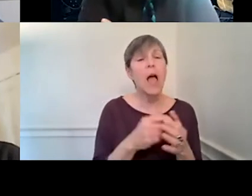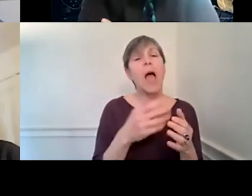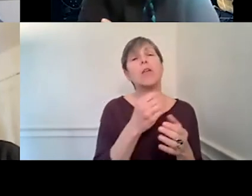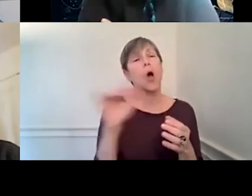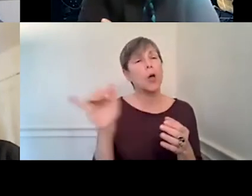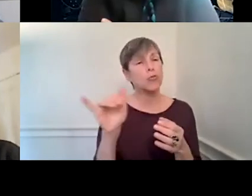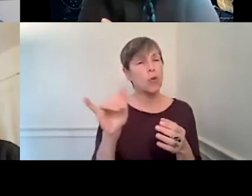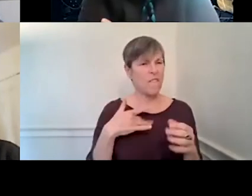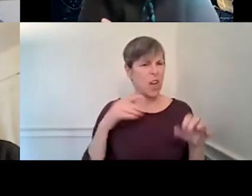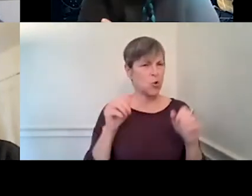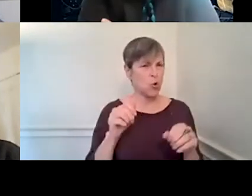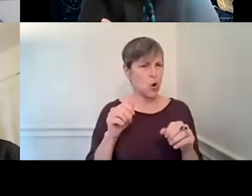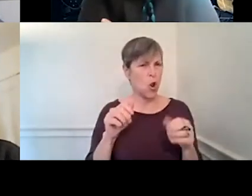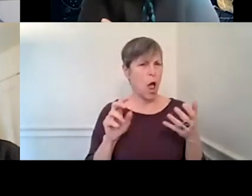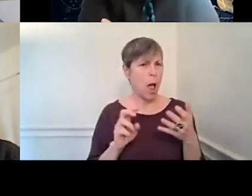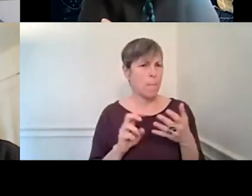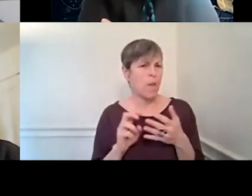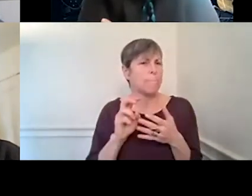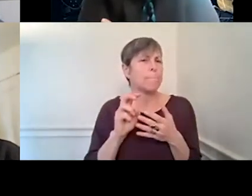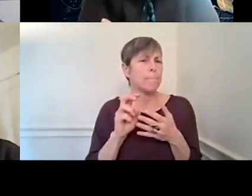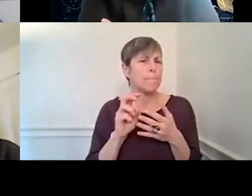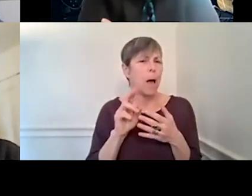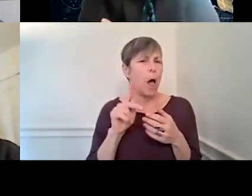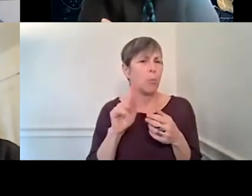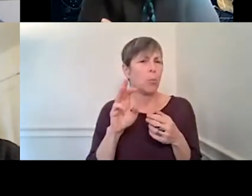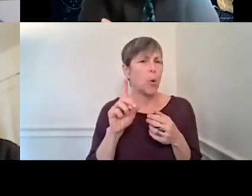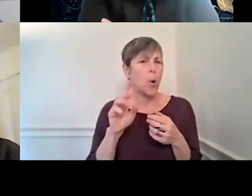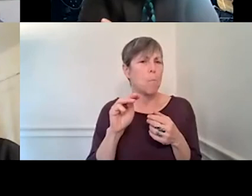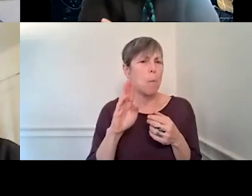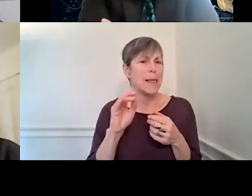mobility that public accounting offered.